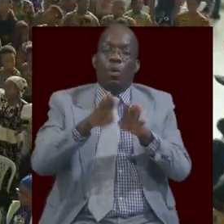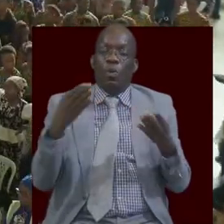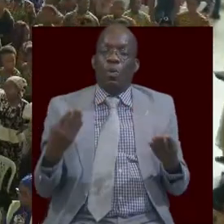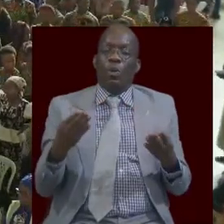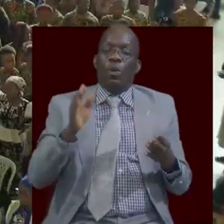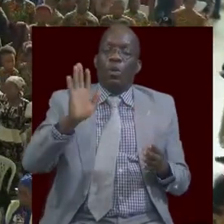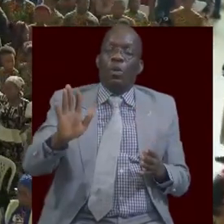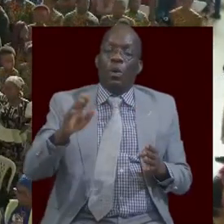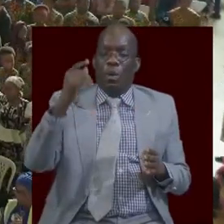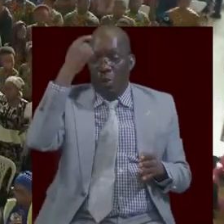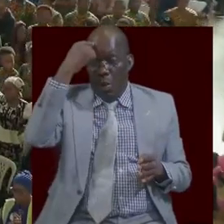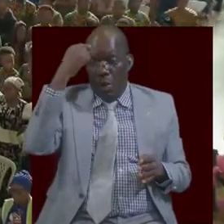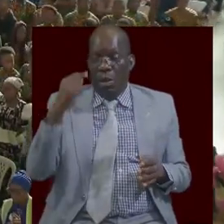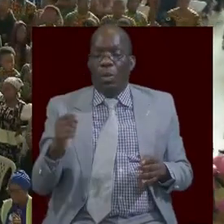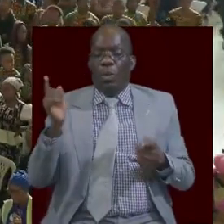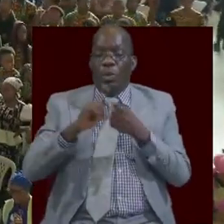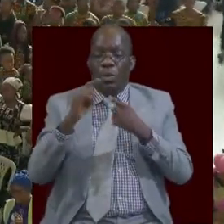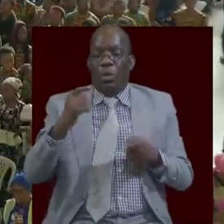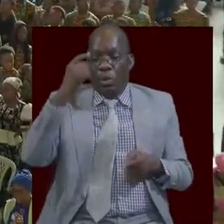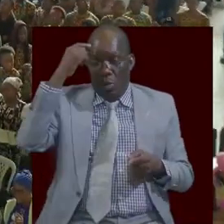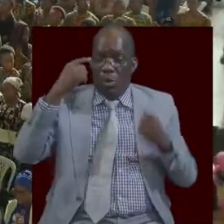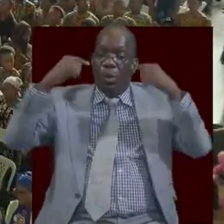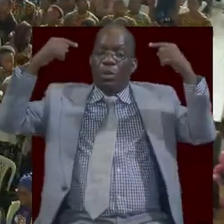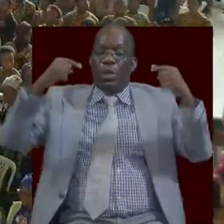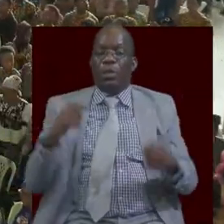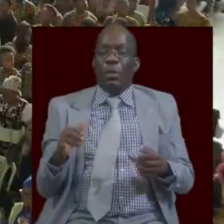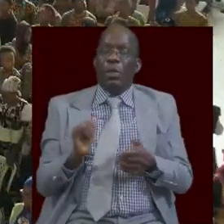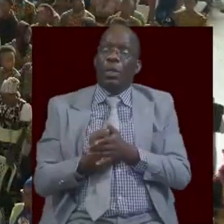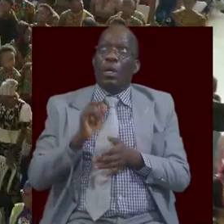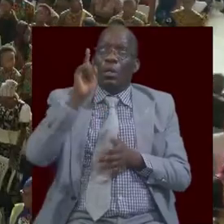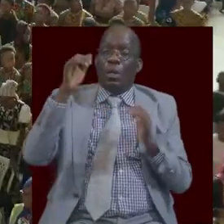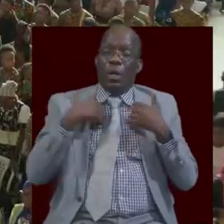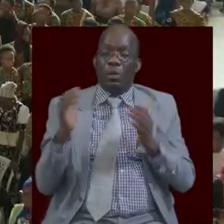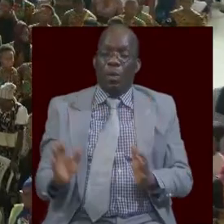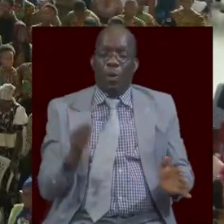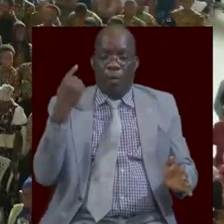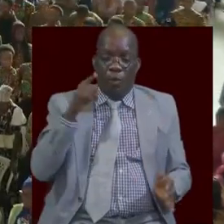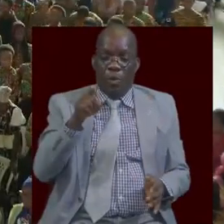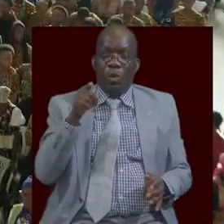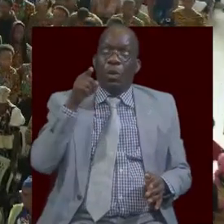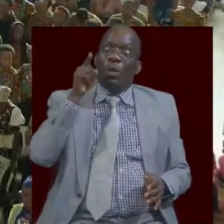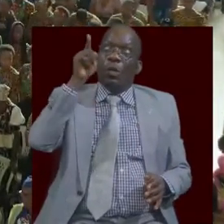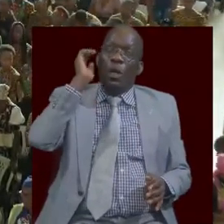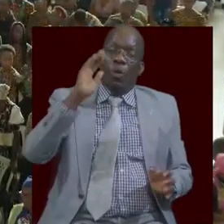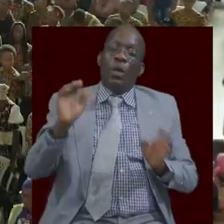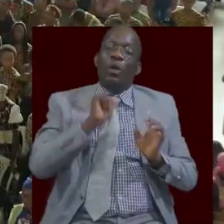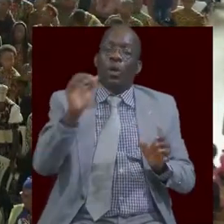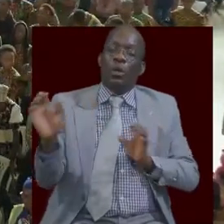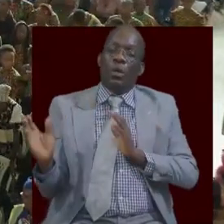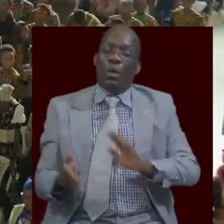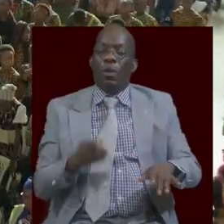the success He has ordained for you. He will not leave you. He will not forsake you. He will